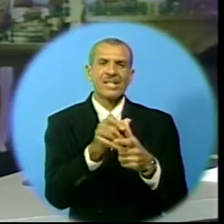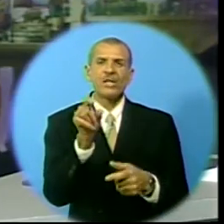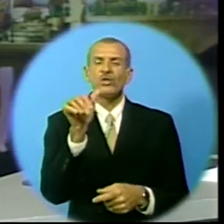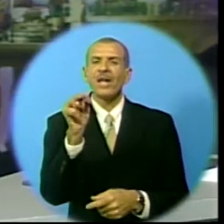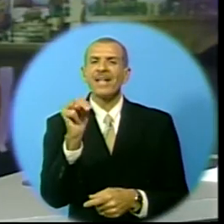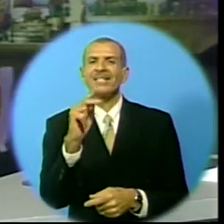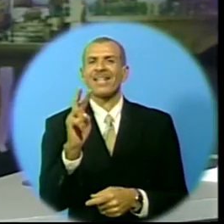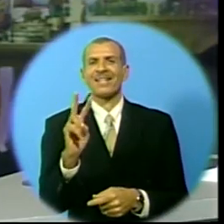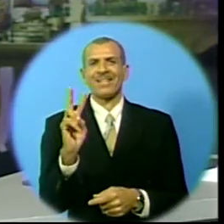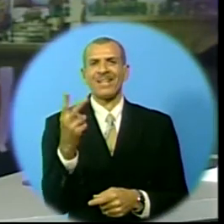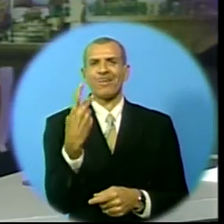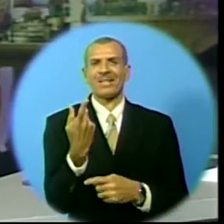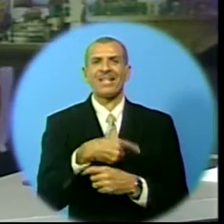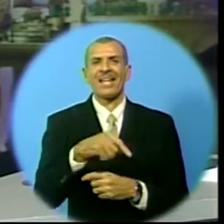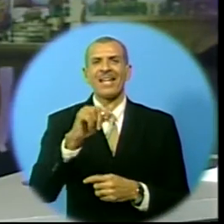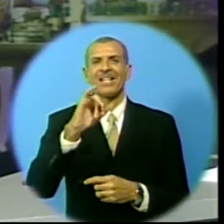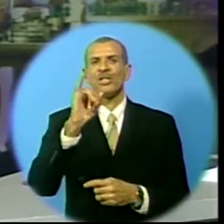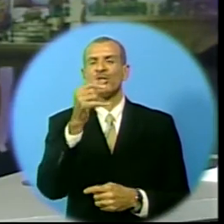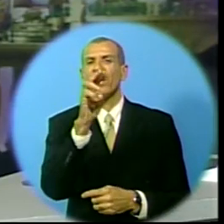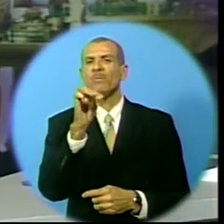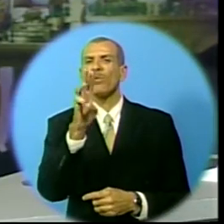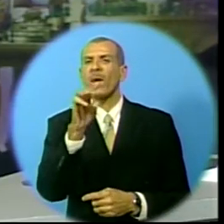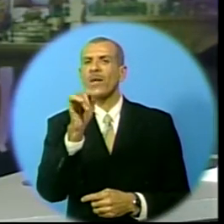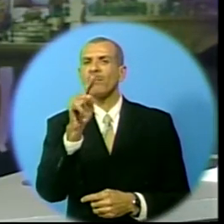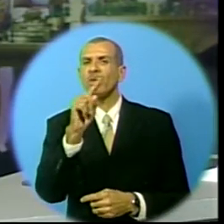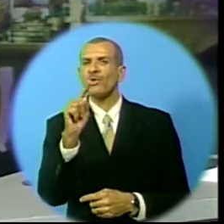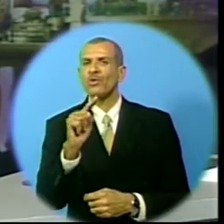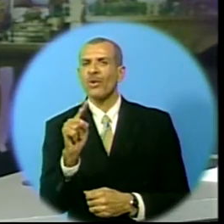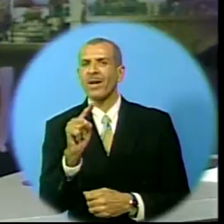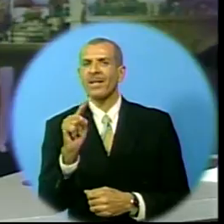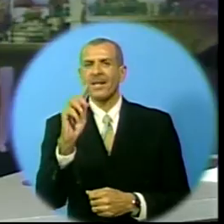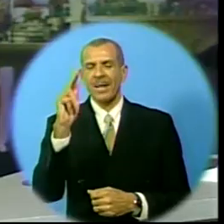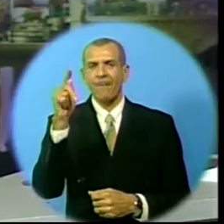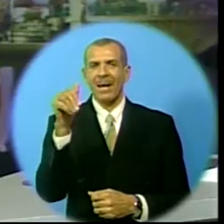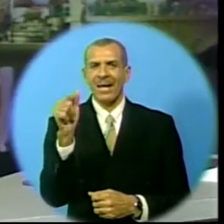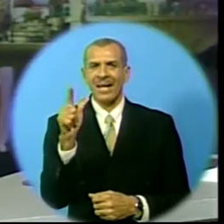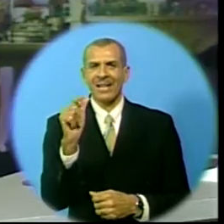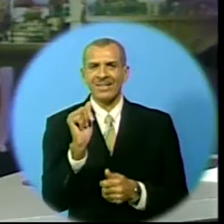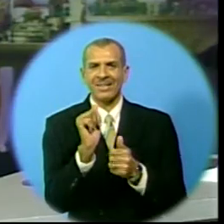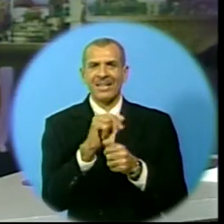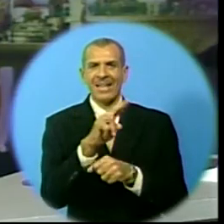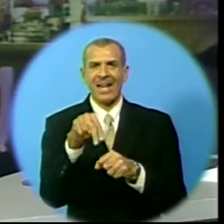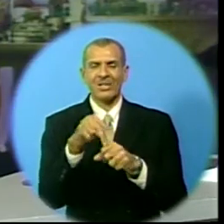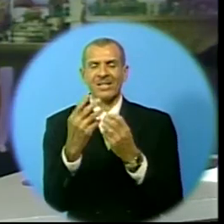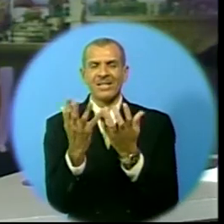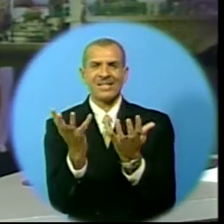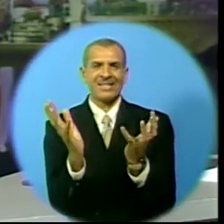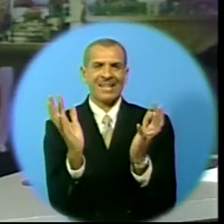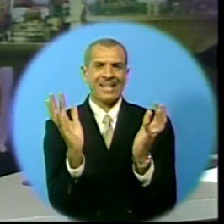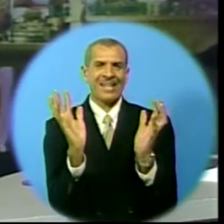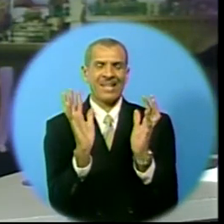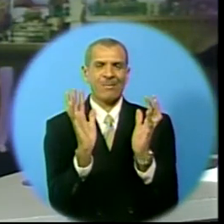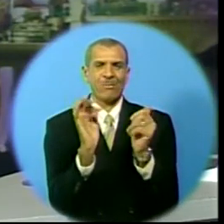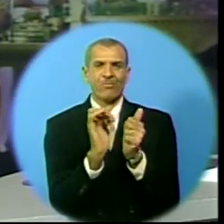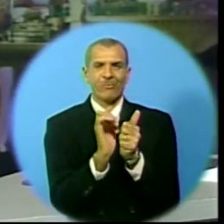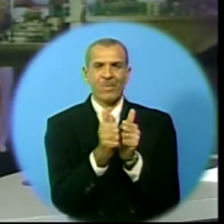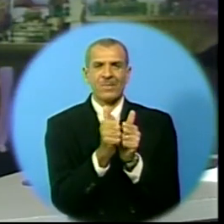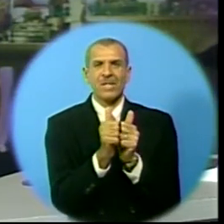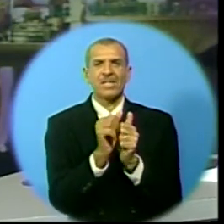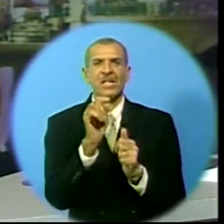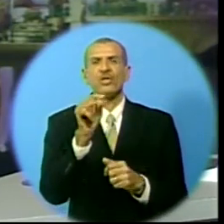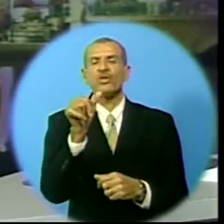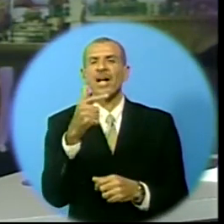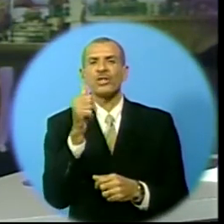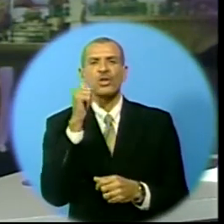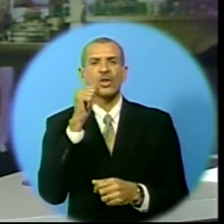in the James Wedderburn zone of the Pine Hill National Primary School's Athletics Championships at a national stadium. St. Giles won the girls